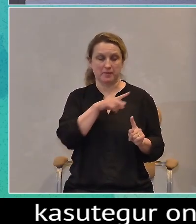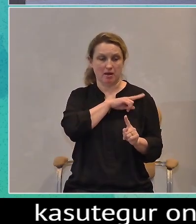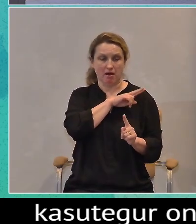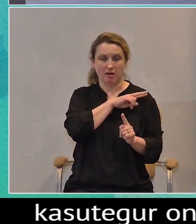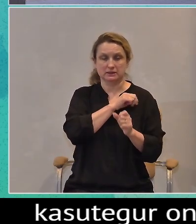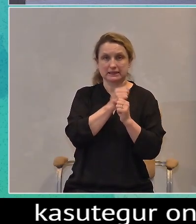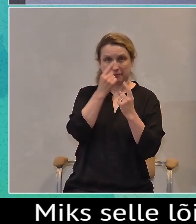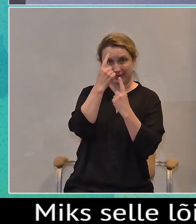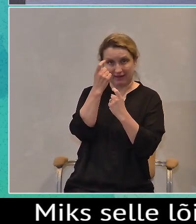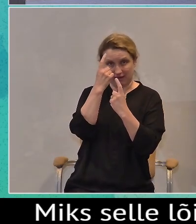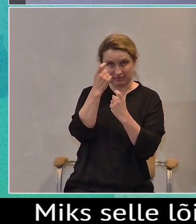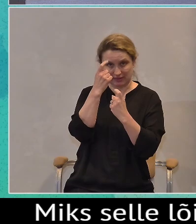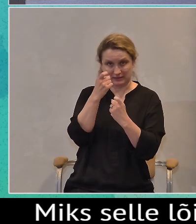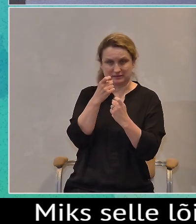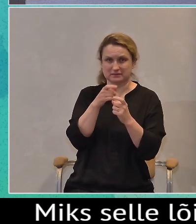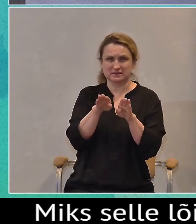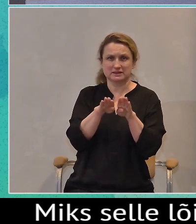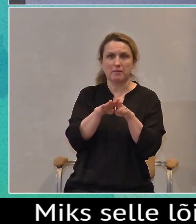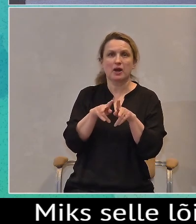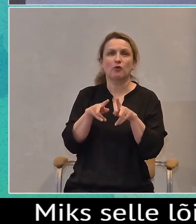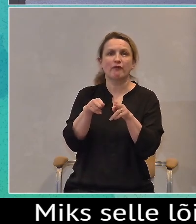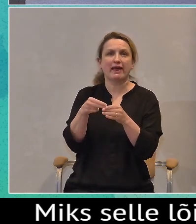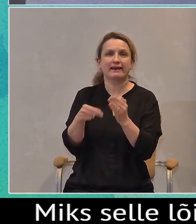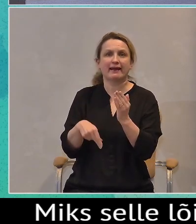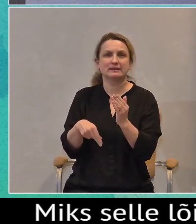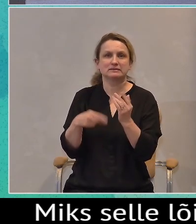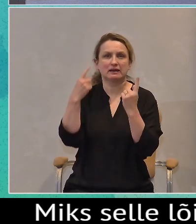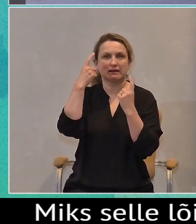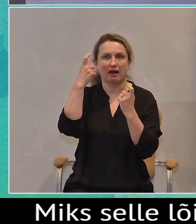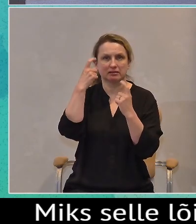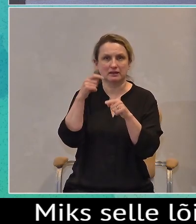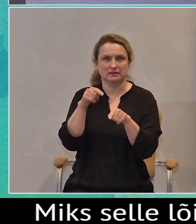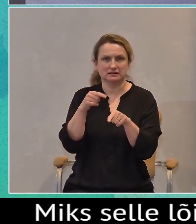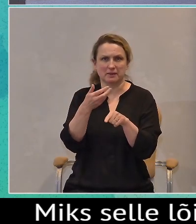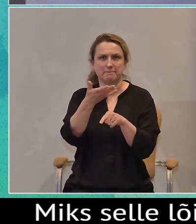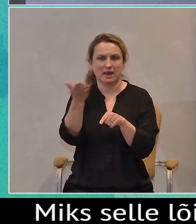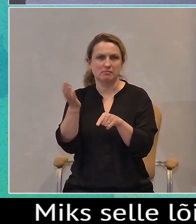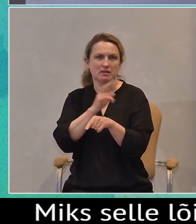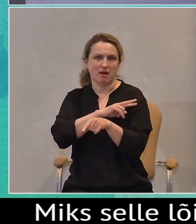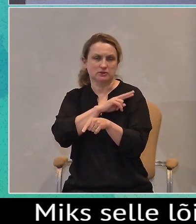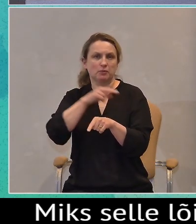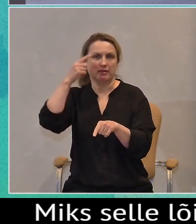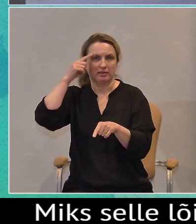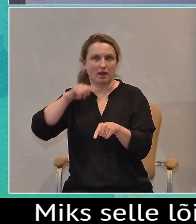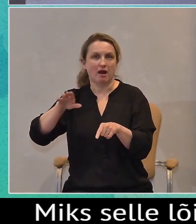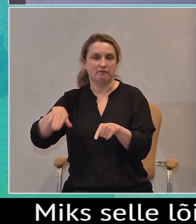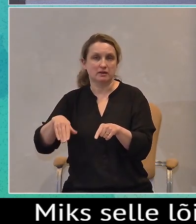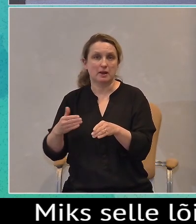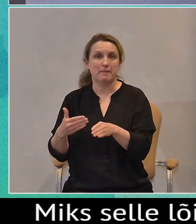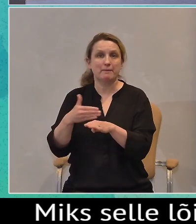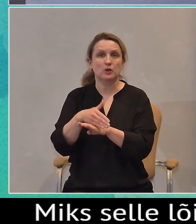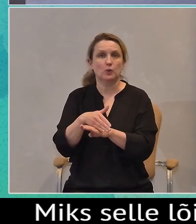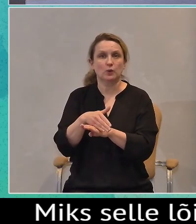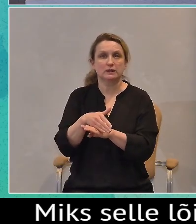electronic case history. The first stage is similar to our oncological